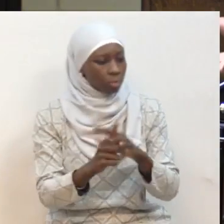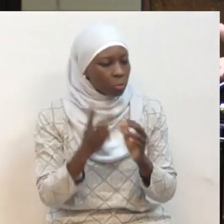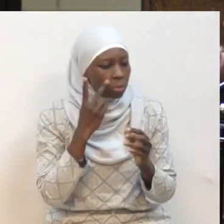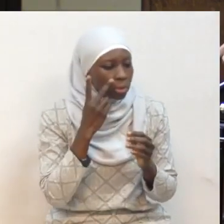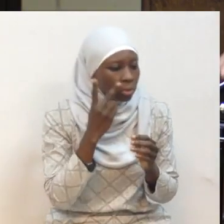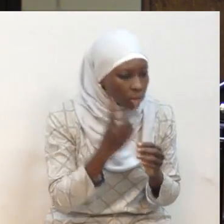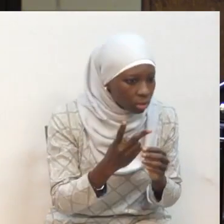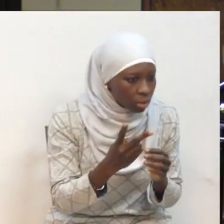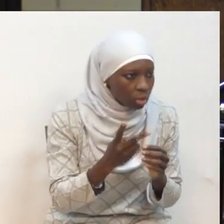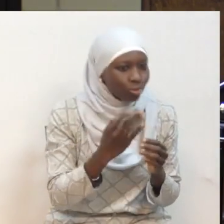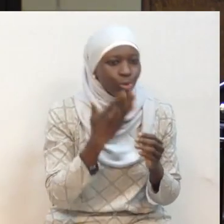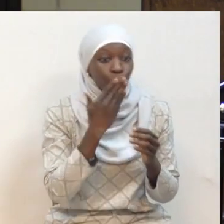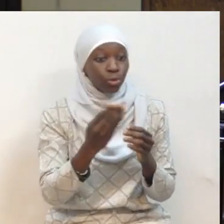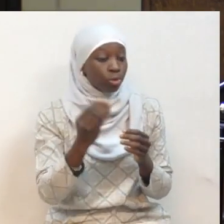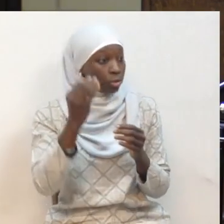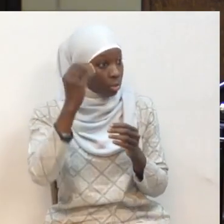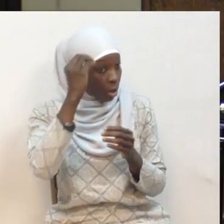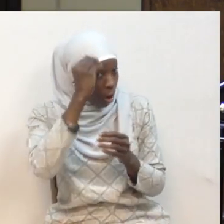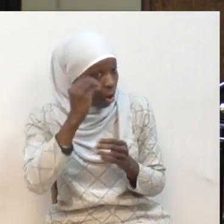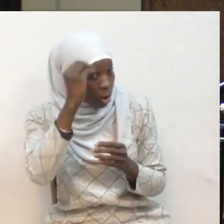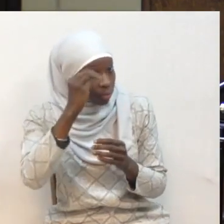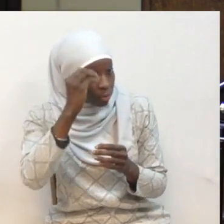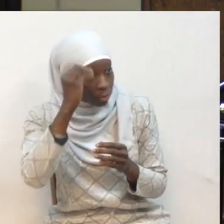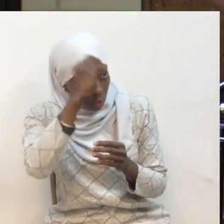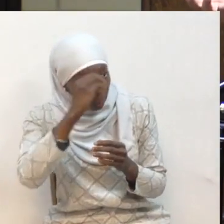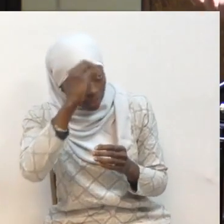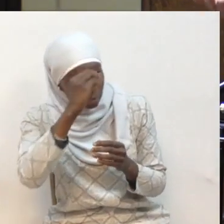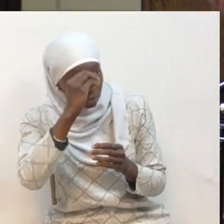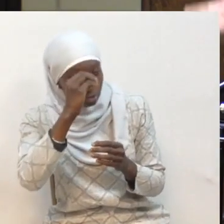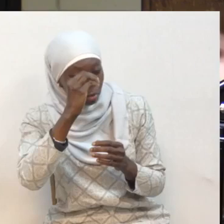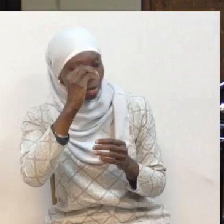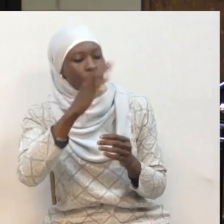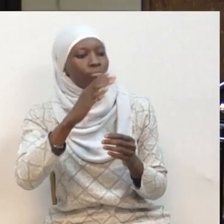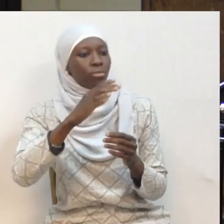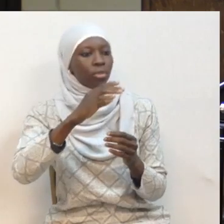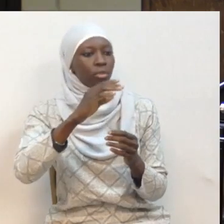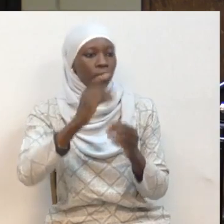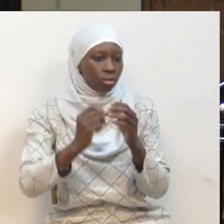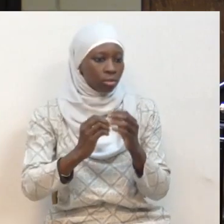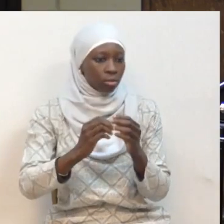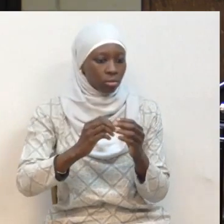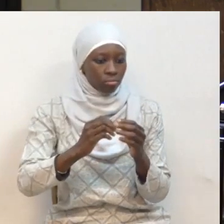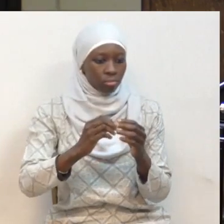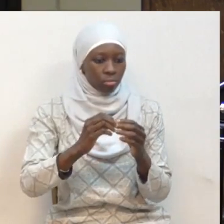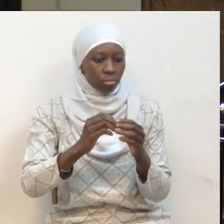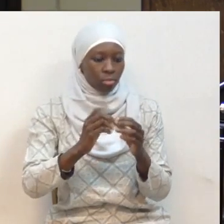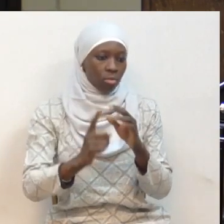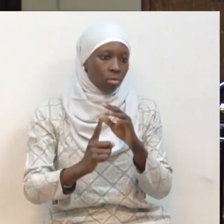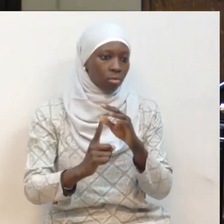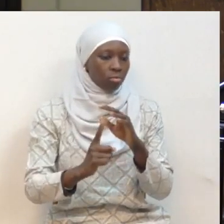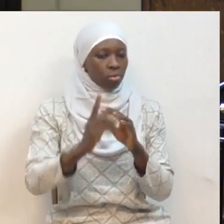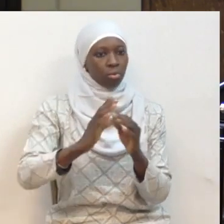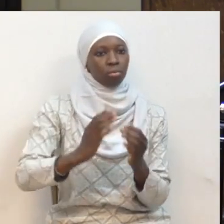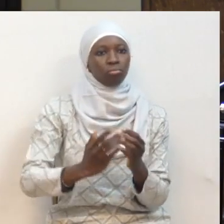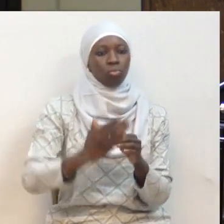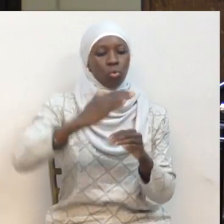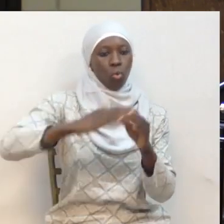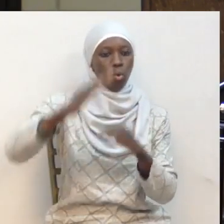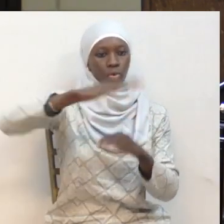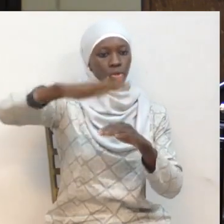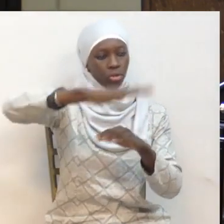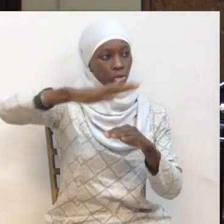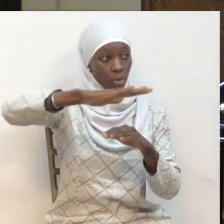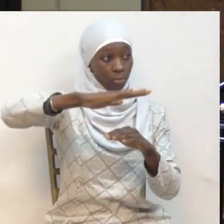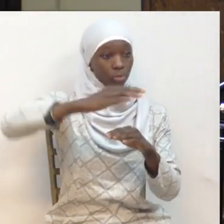Good opinions float on the top and those others fall down and sink. So the